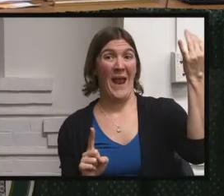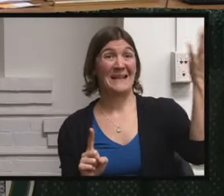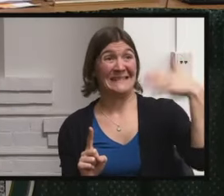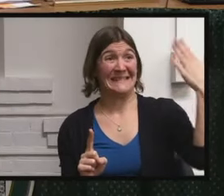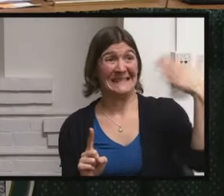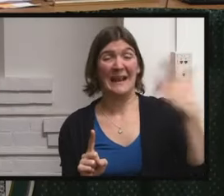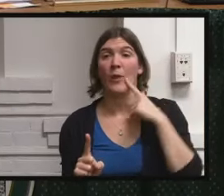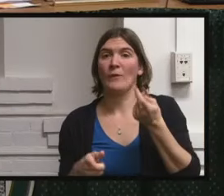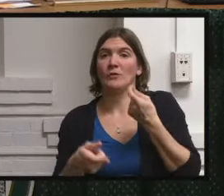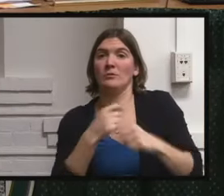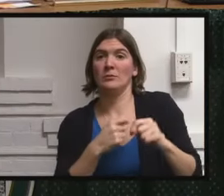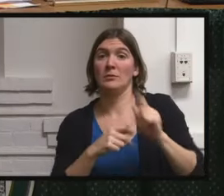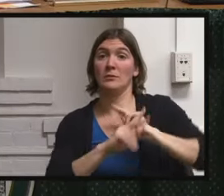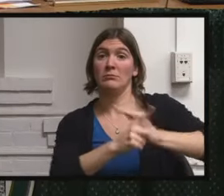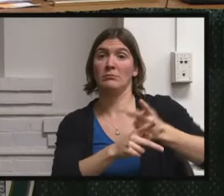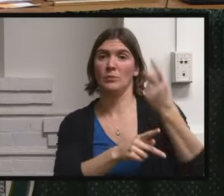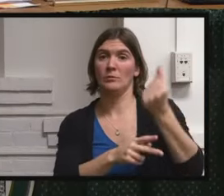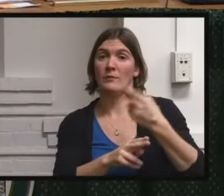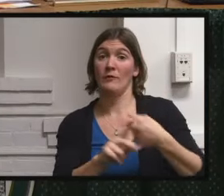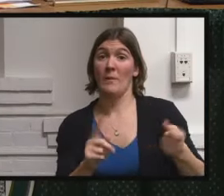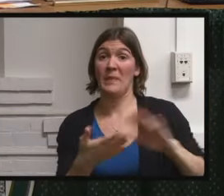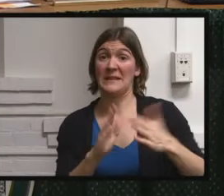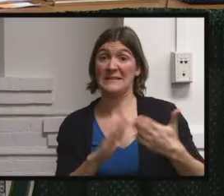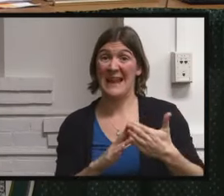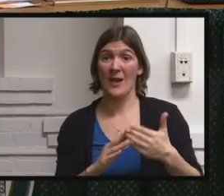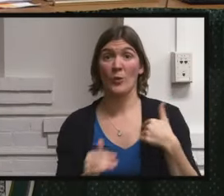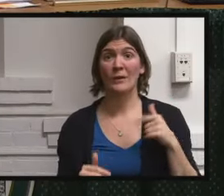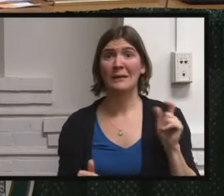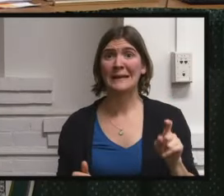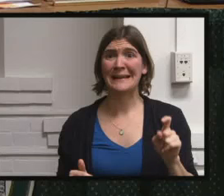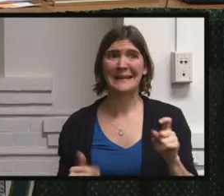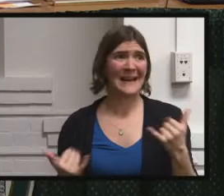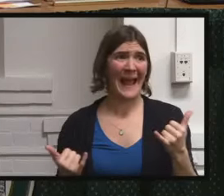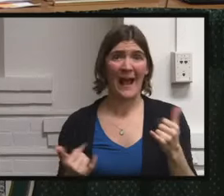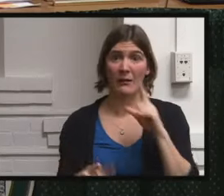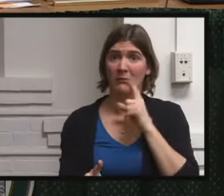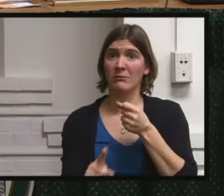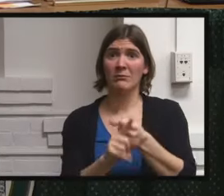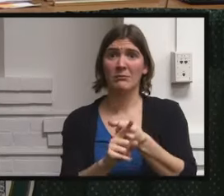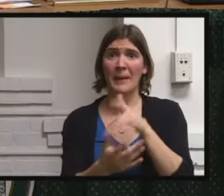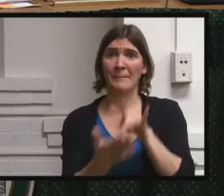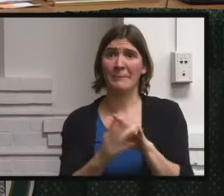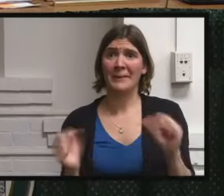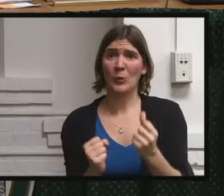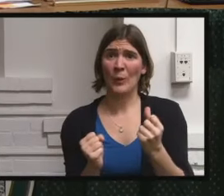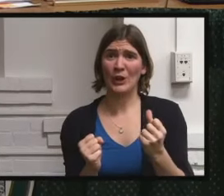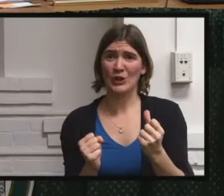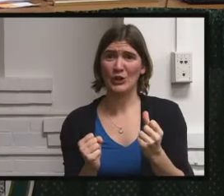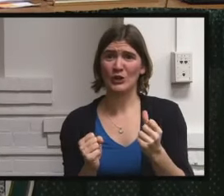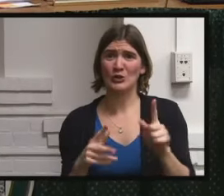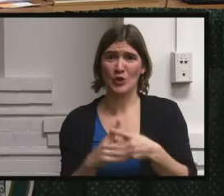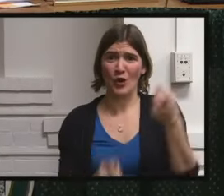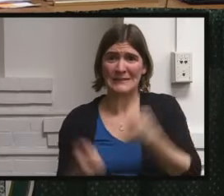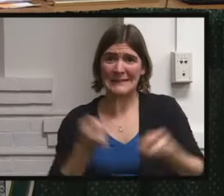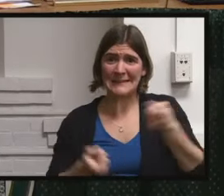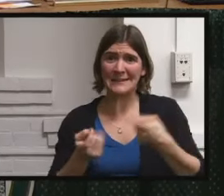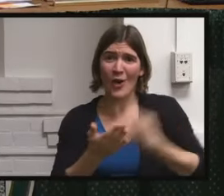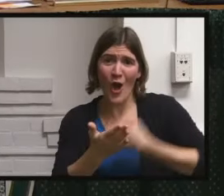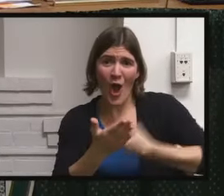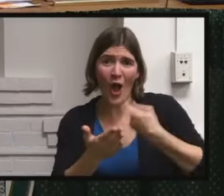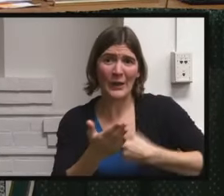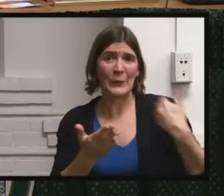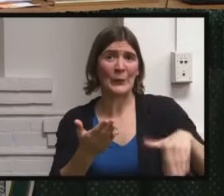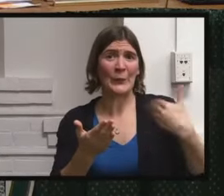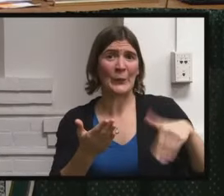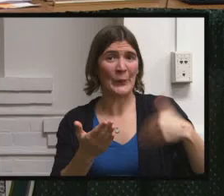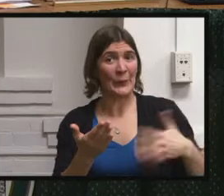possible. We're obviously in the heart of the beginning of the heart of the skating season, both